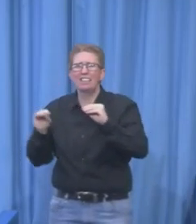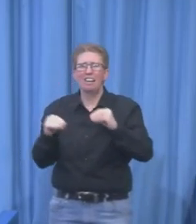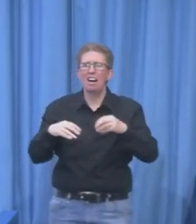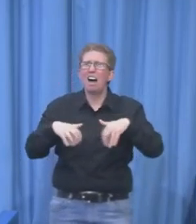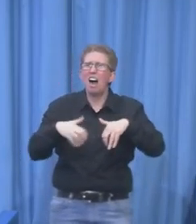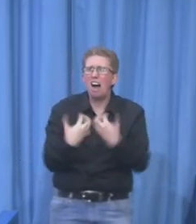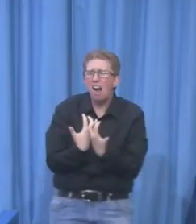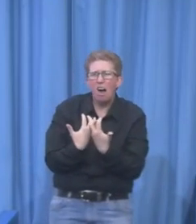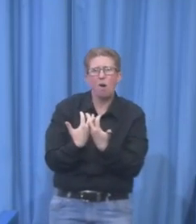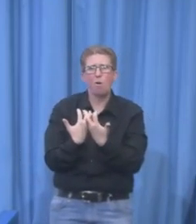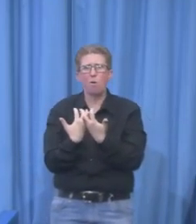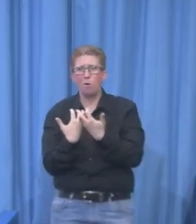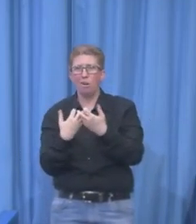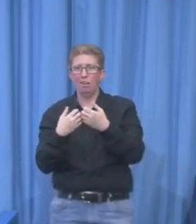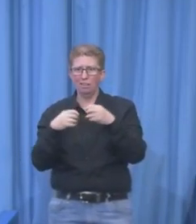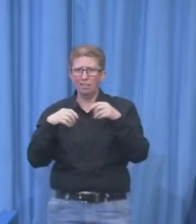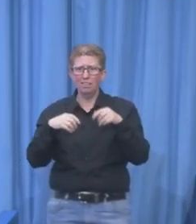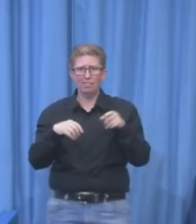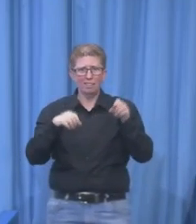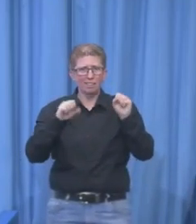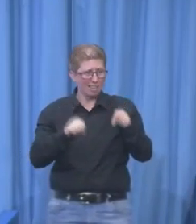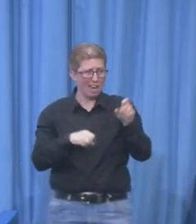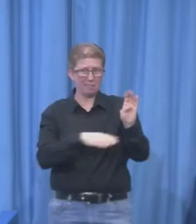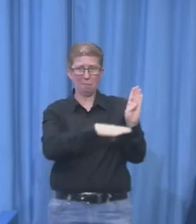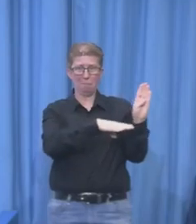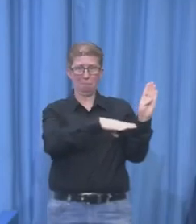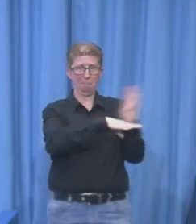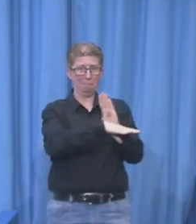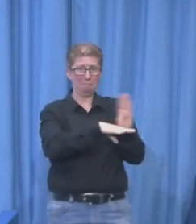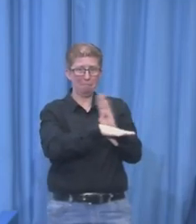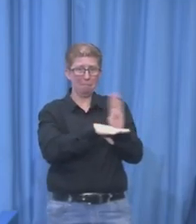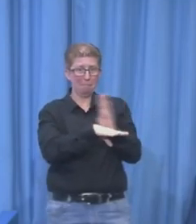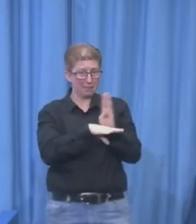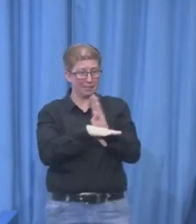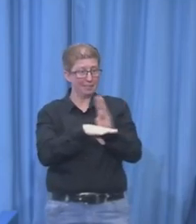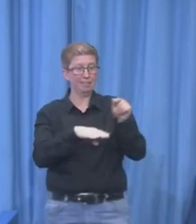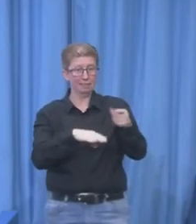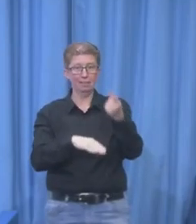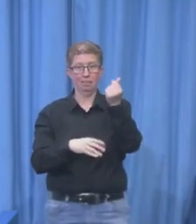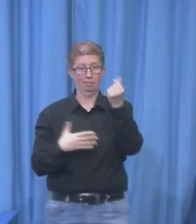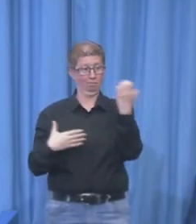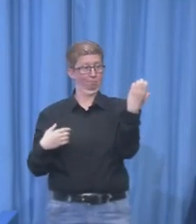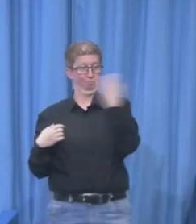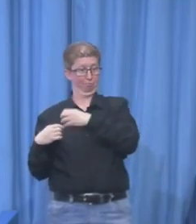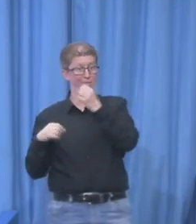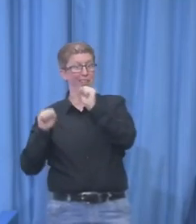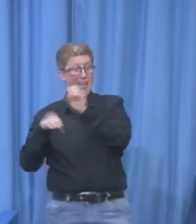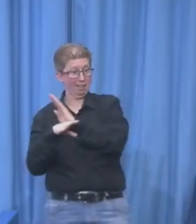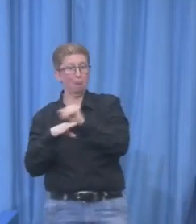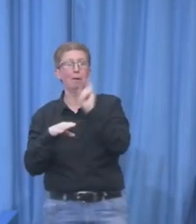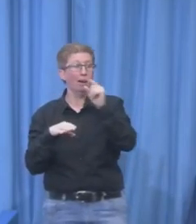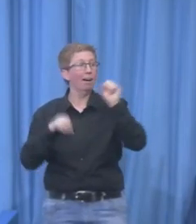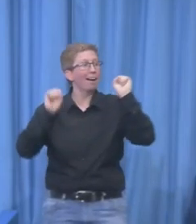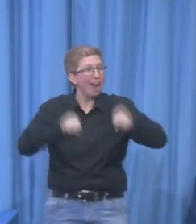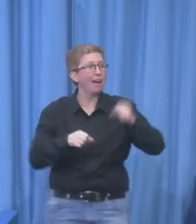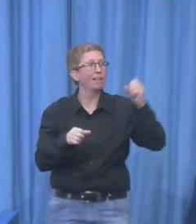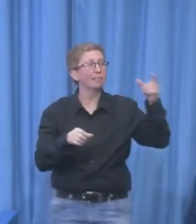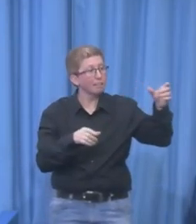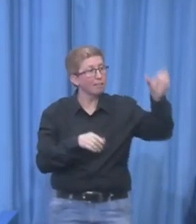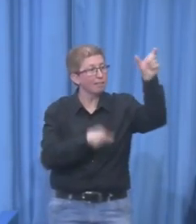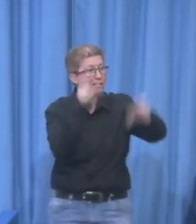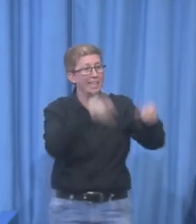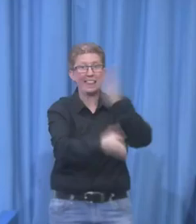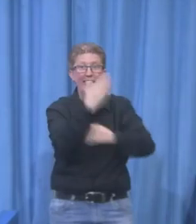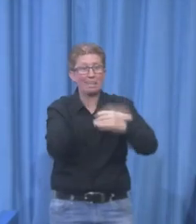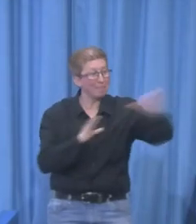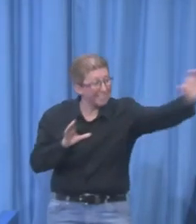with disabilities. And so in our program, we teach both groups. At the same time that we're teaching young people with